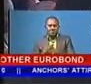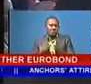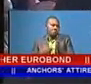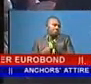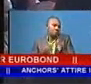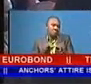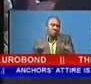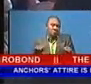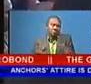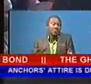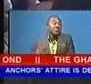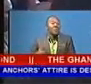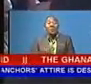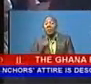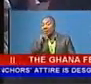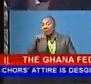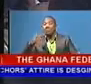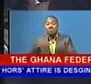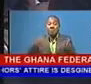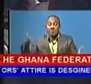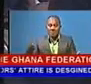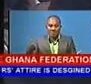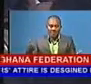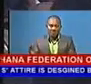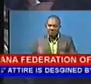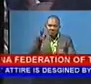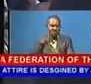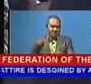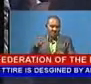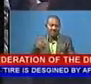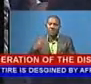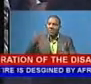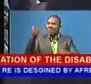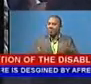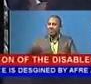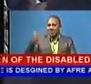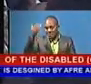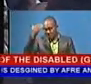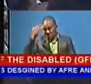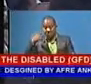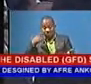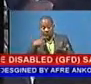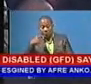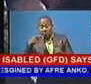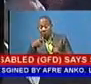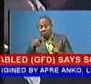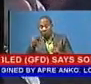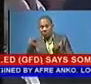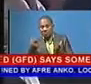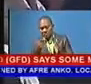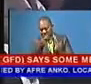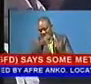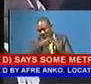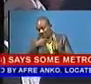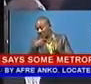request. So while we do not object to the tendering, we'd like the court to note that subject to your